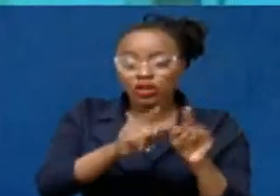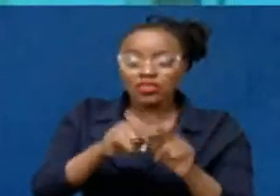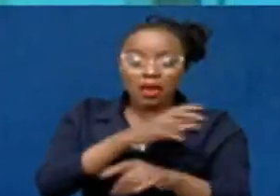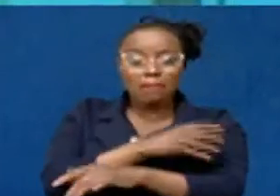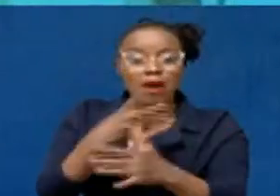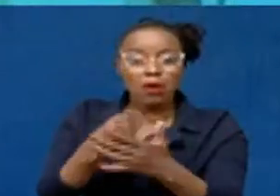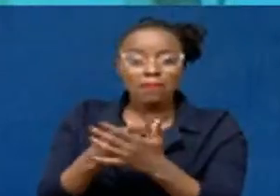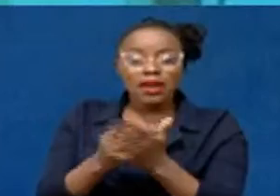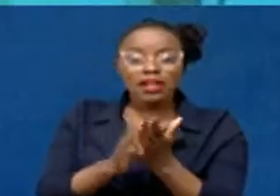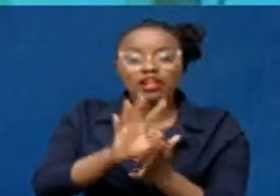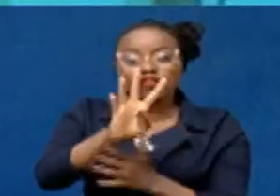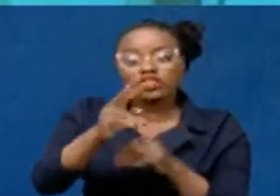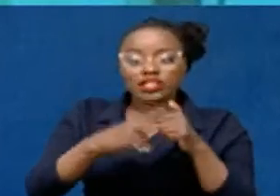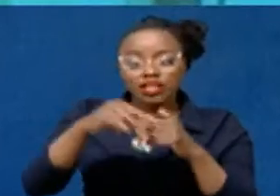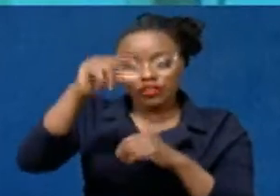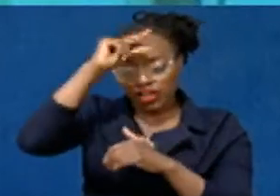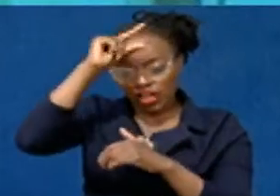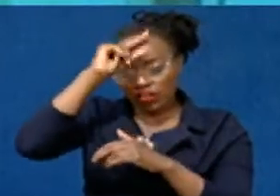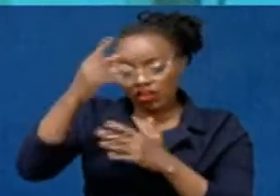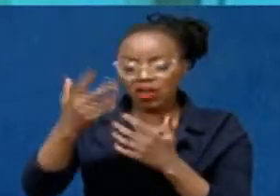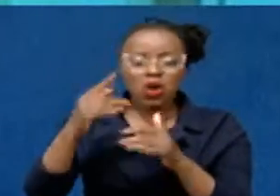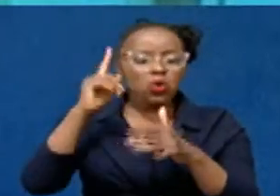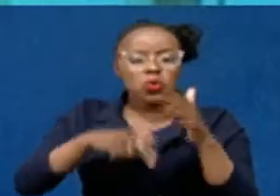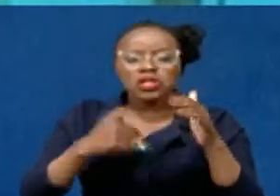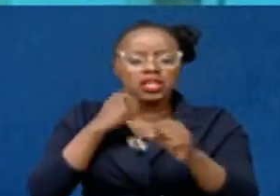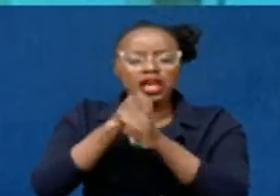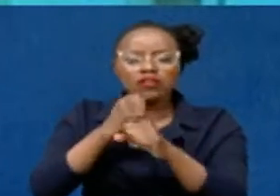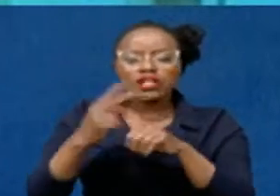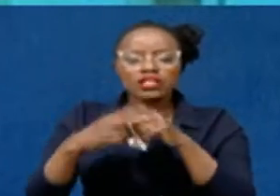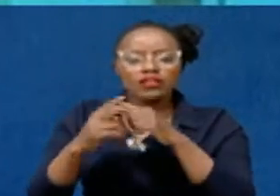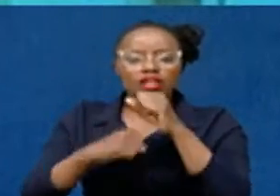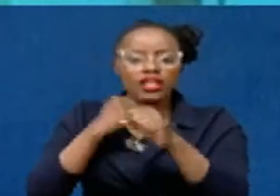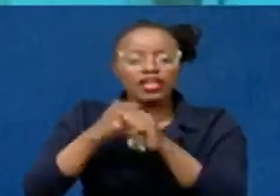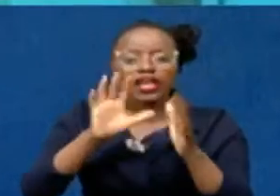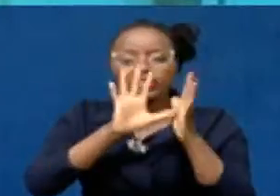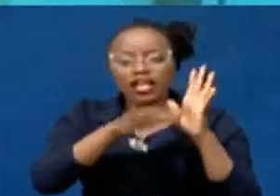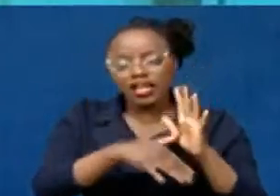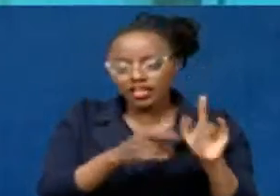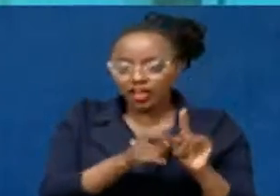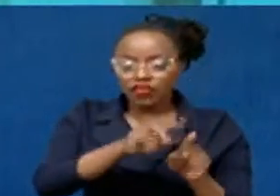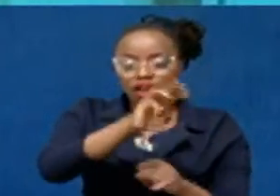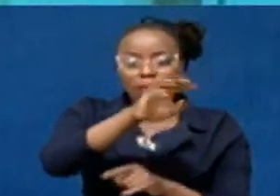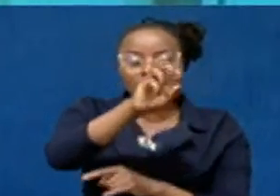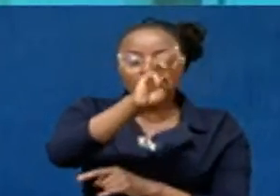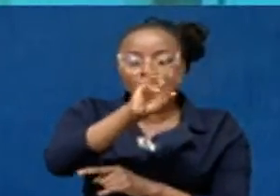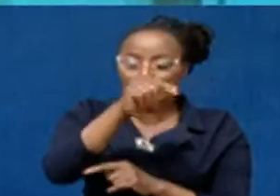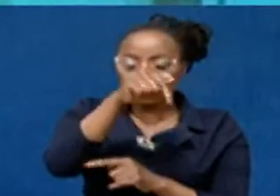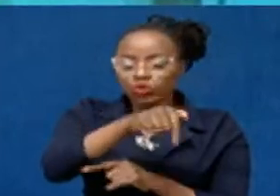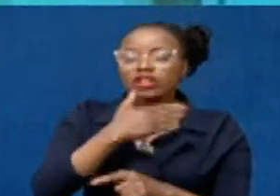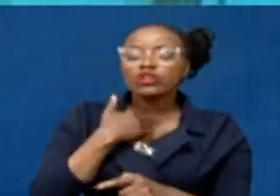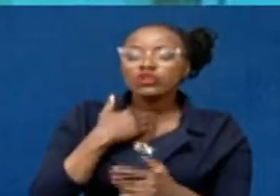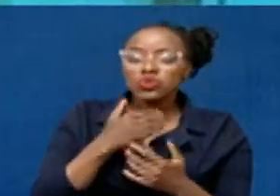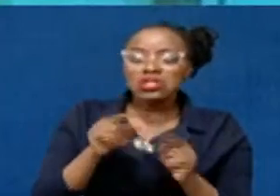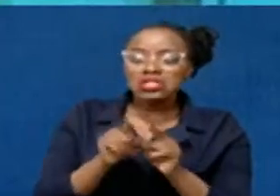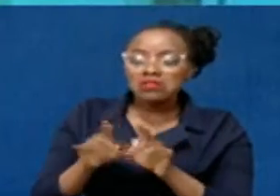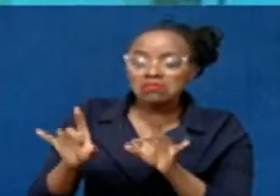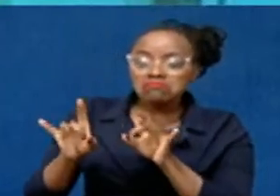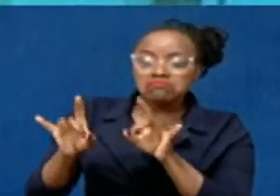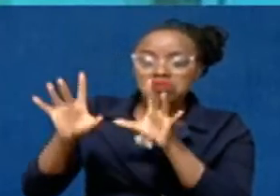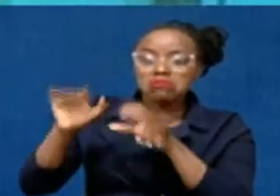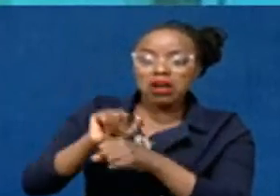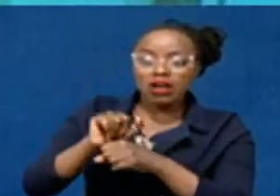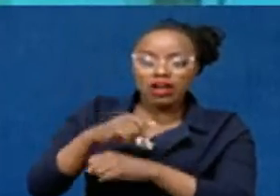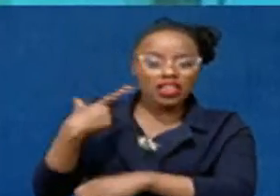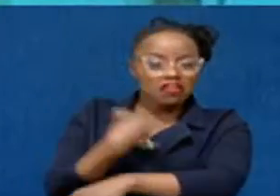money, and 47 governments. The report card 7 years later. The memo tonight is that you won't escape the vaccine.